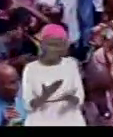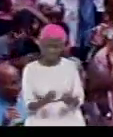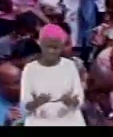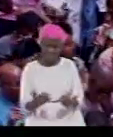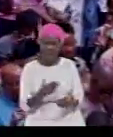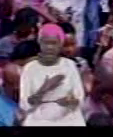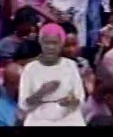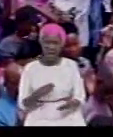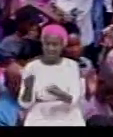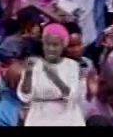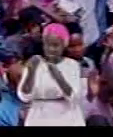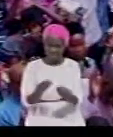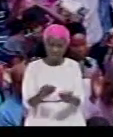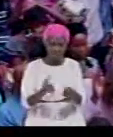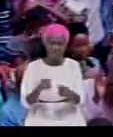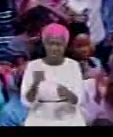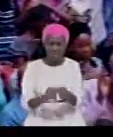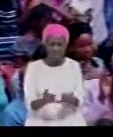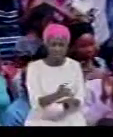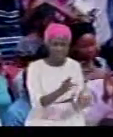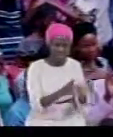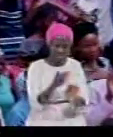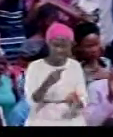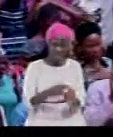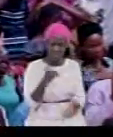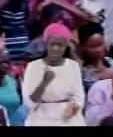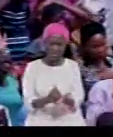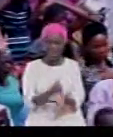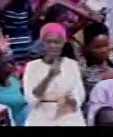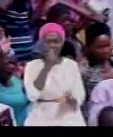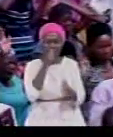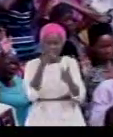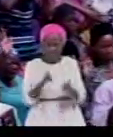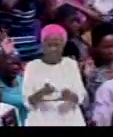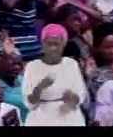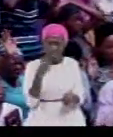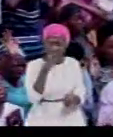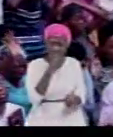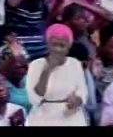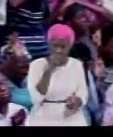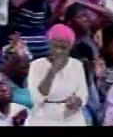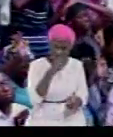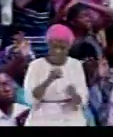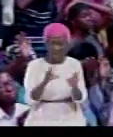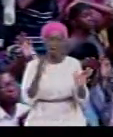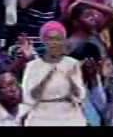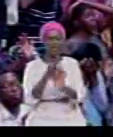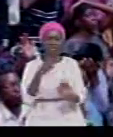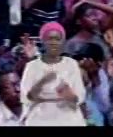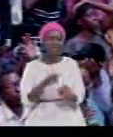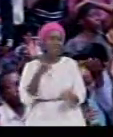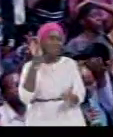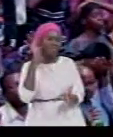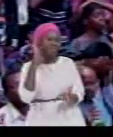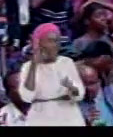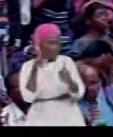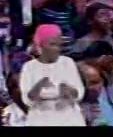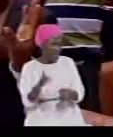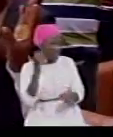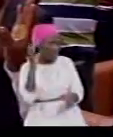name. Dumb person, speak out in Jesus' name. Deaf person, hear